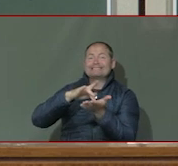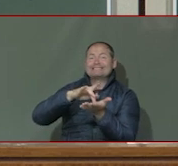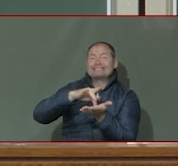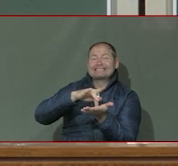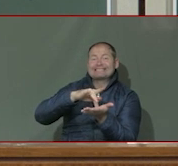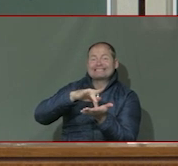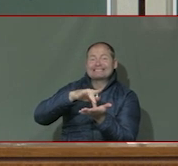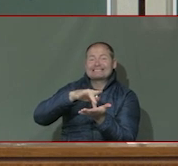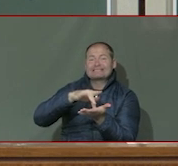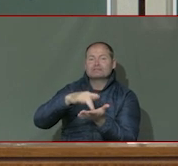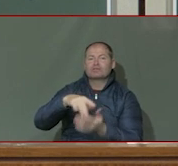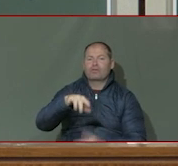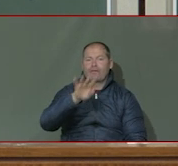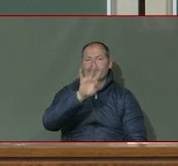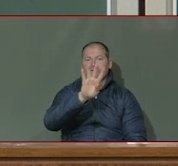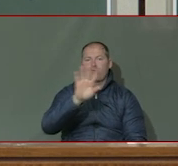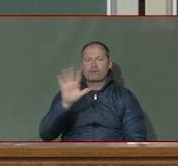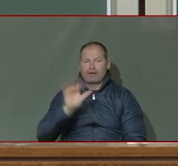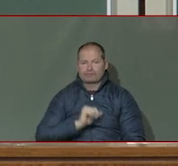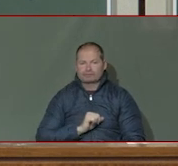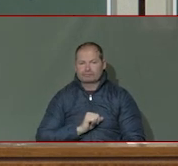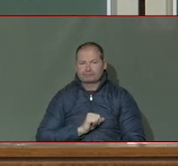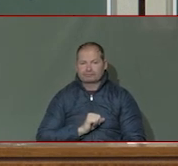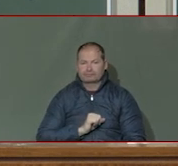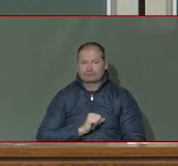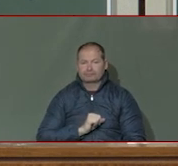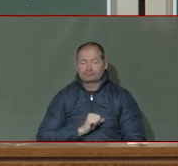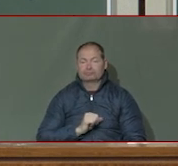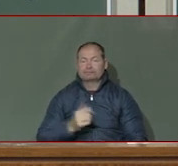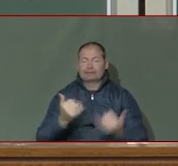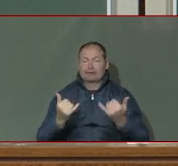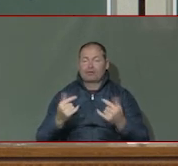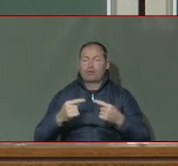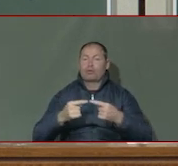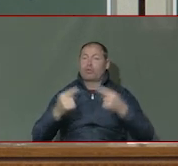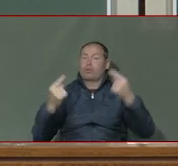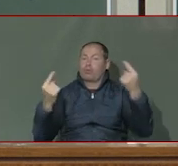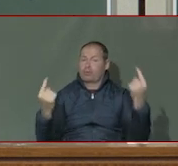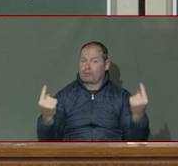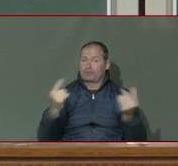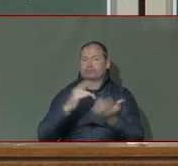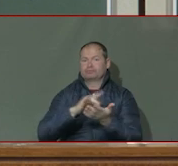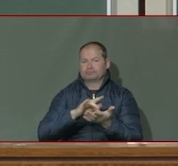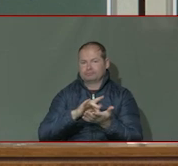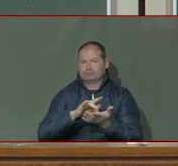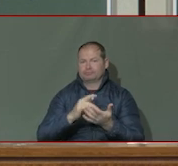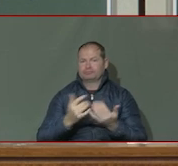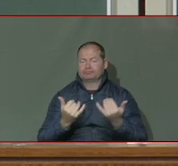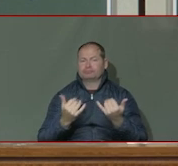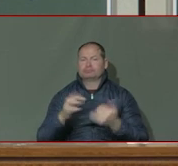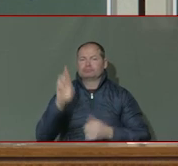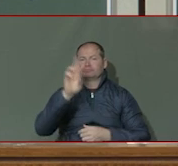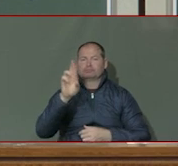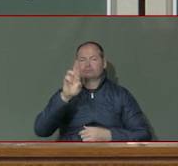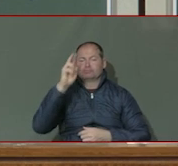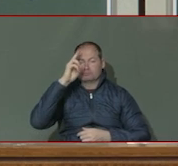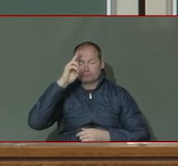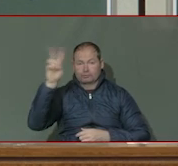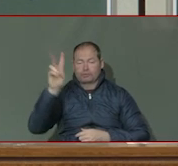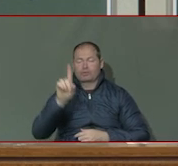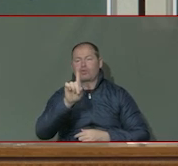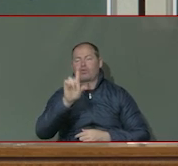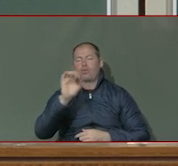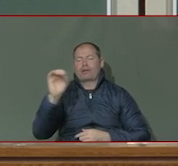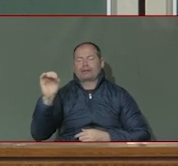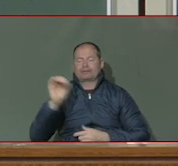right, is 4, 5. Opposite sign of this is the center. The radius squared is 100, so